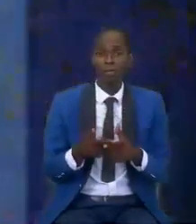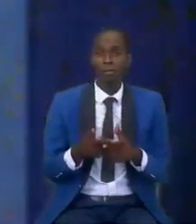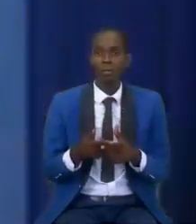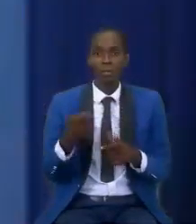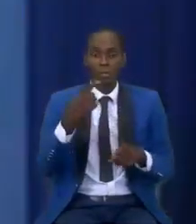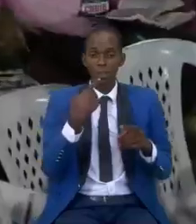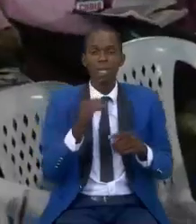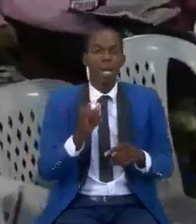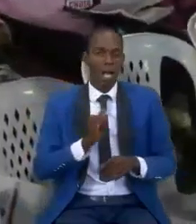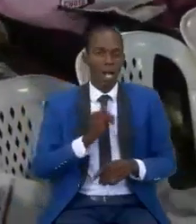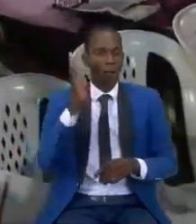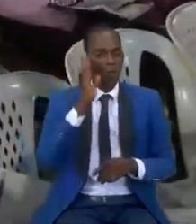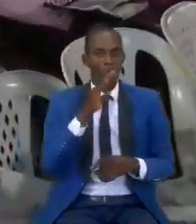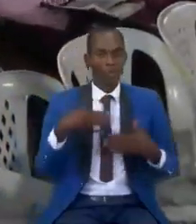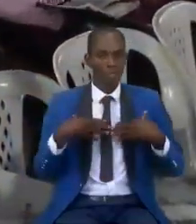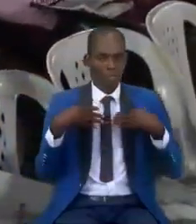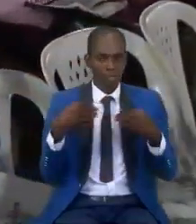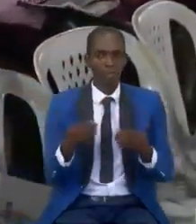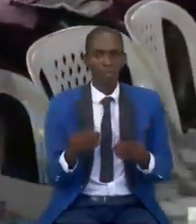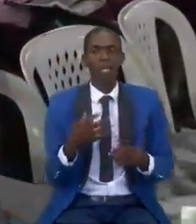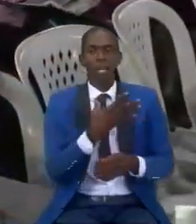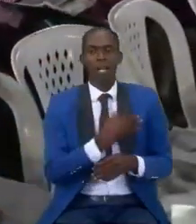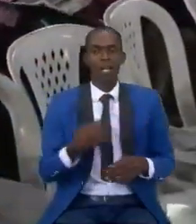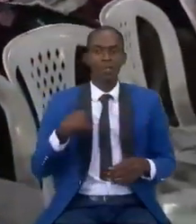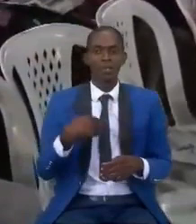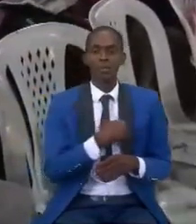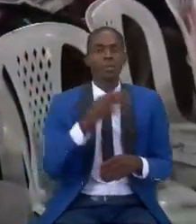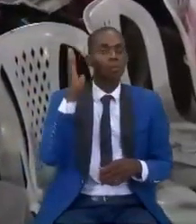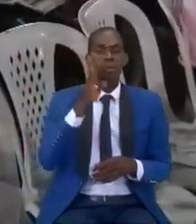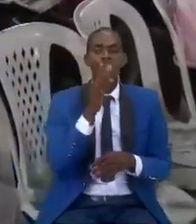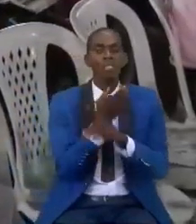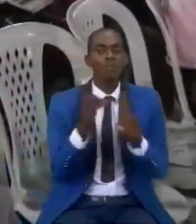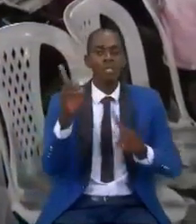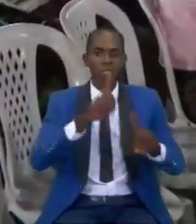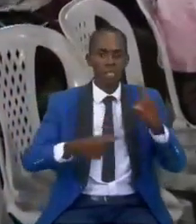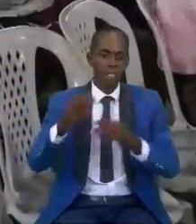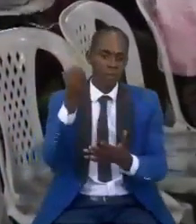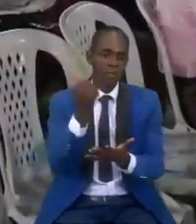Say amen. And now he says in